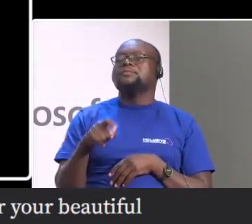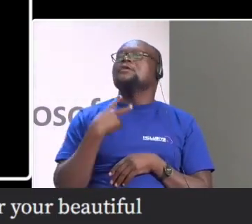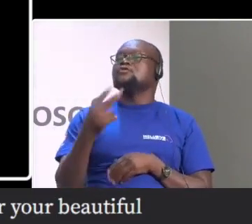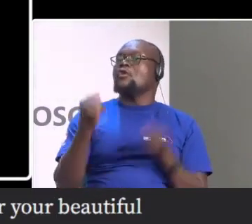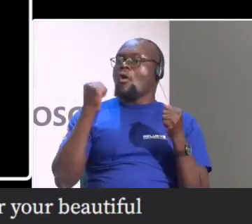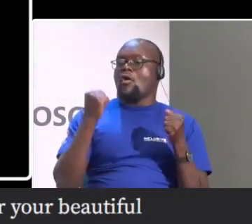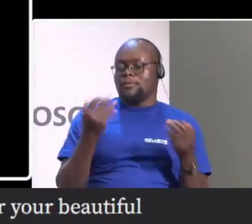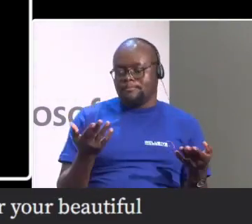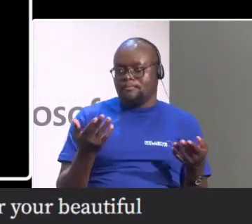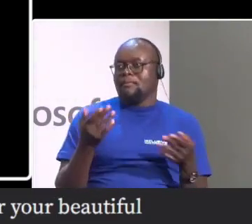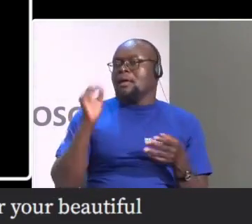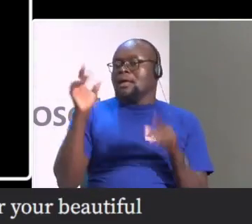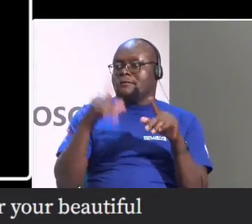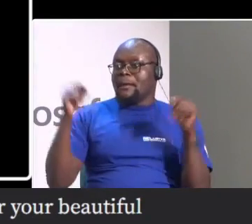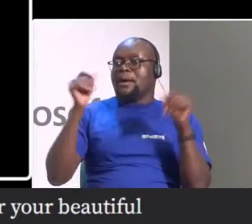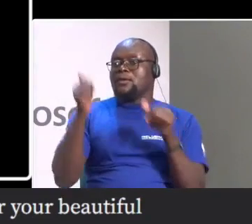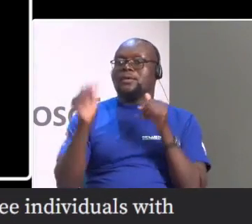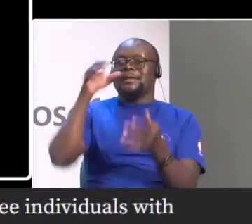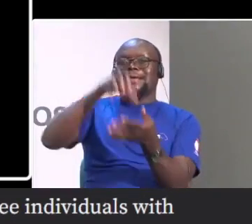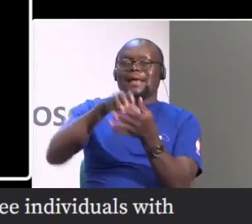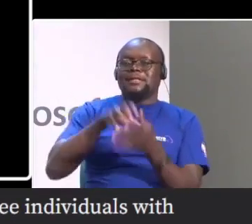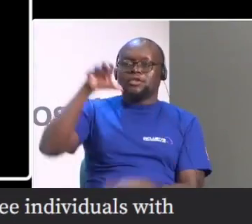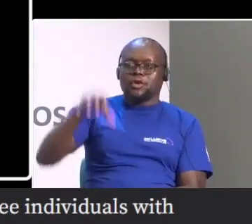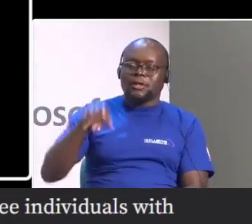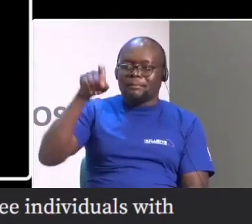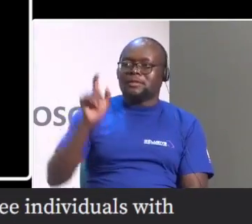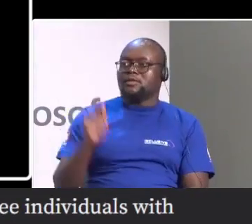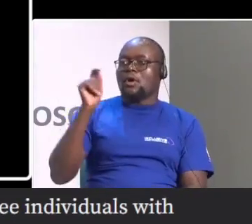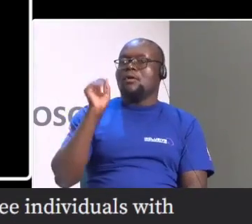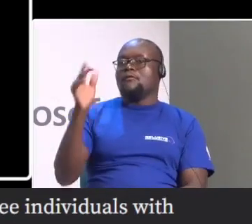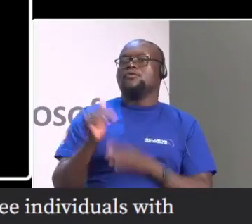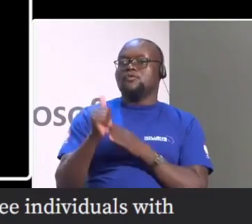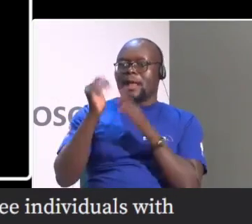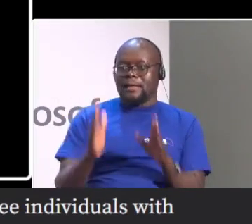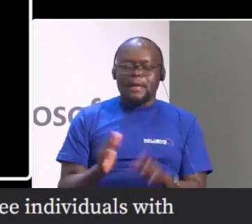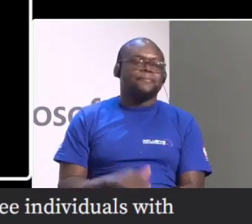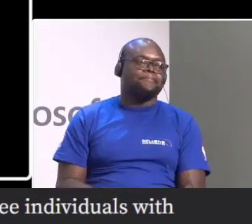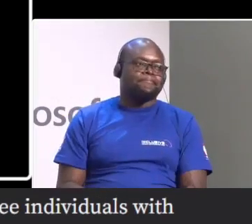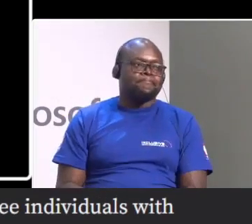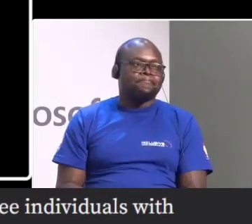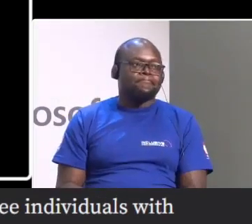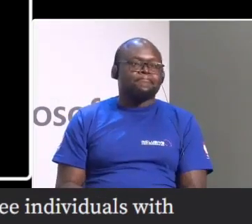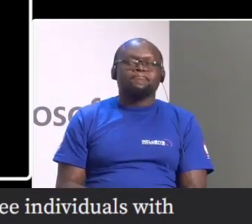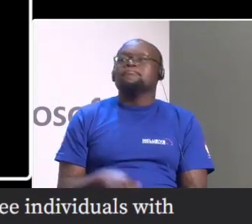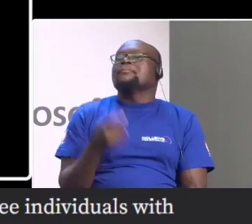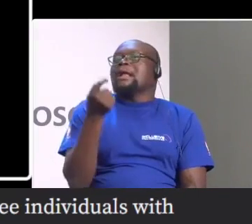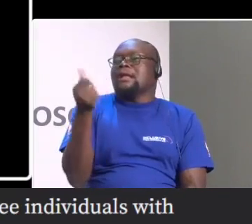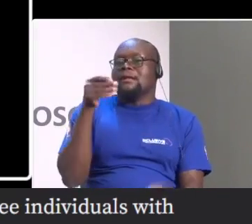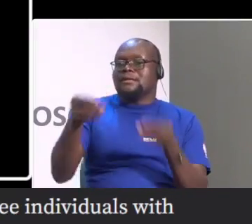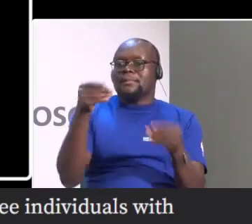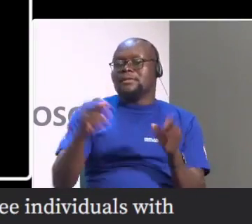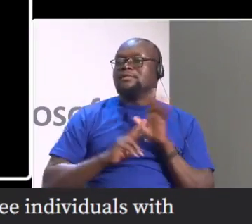people, unless you're in Japan, in which case it's shorter for some reason. And very little